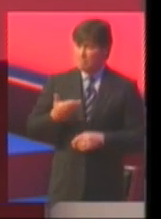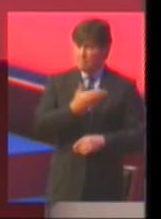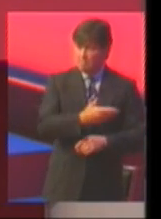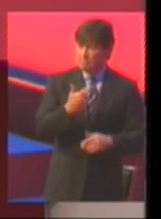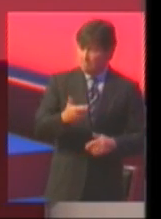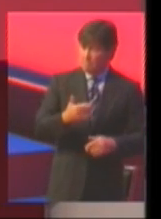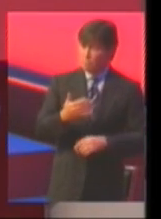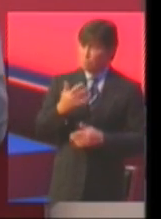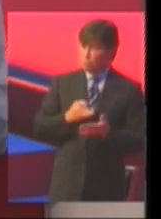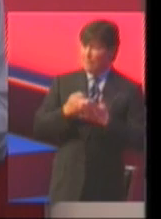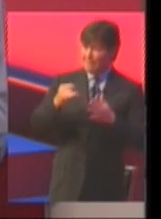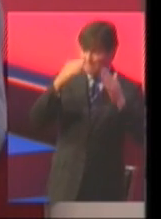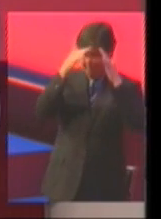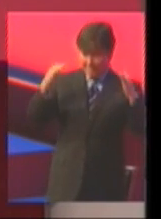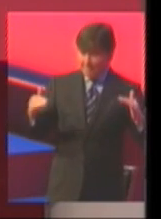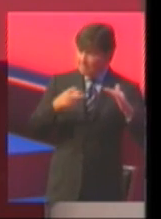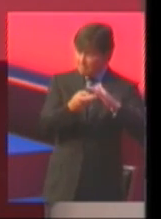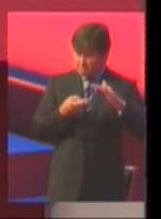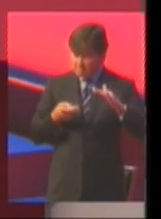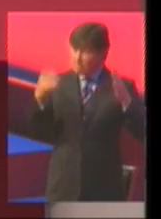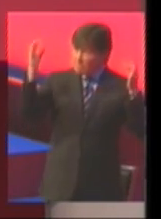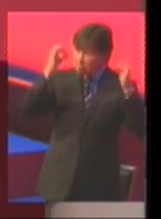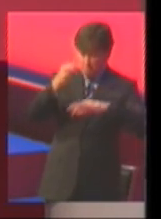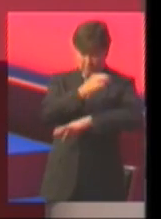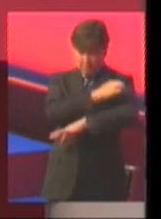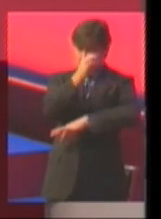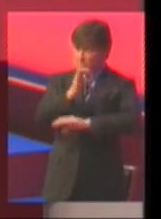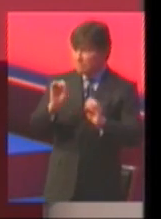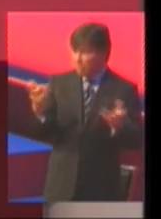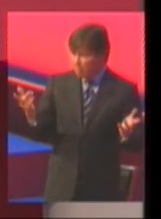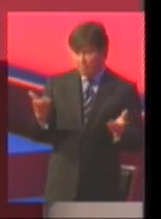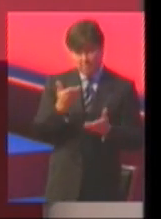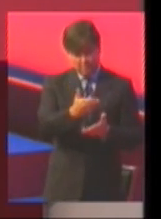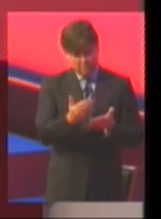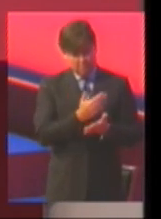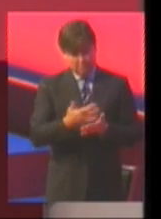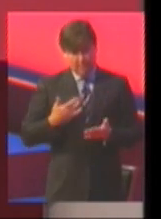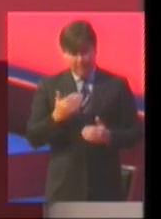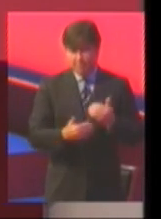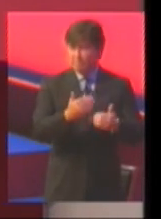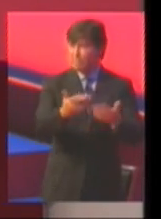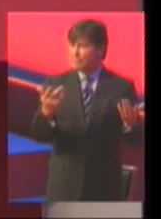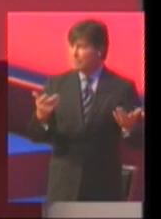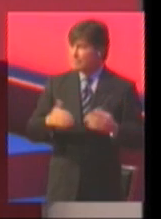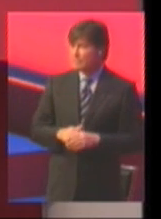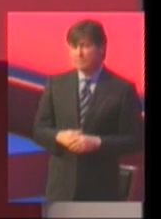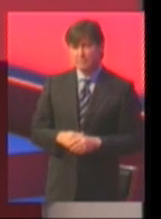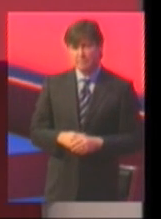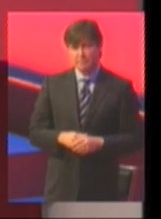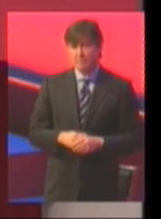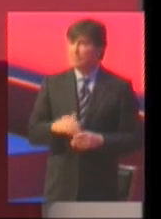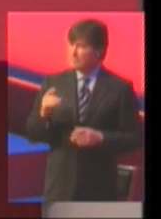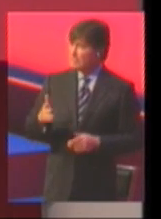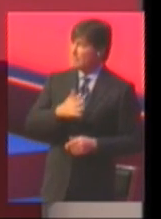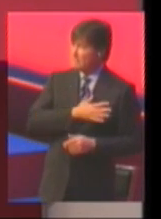net thanks to the decisions of this Labour Party and this government. Lives that will be transformed. And conference, I